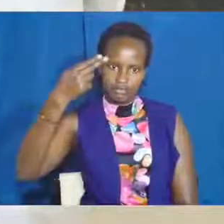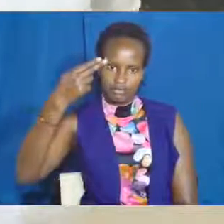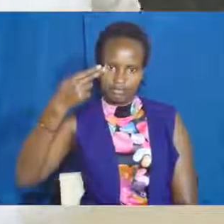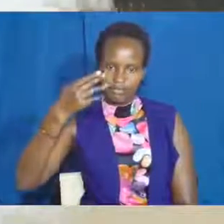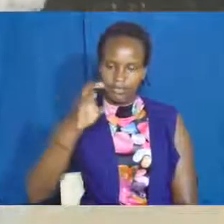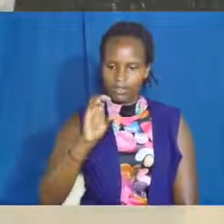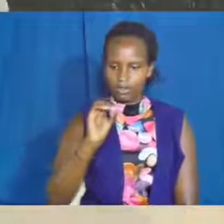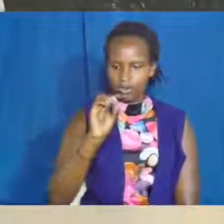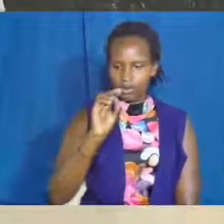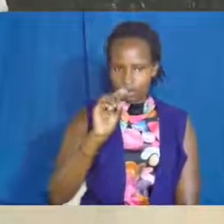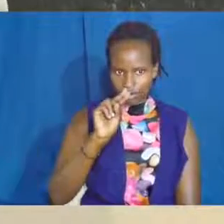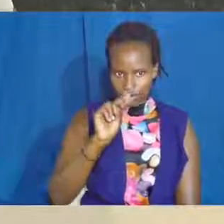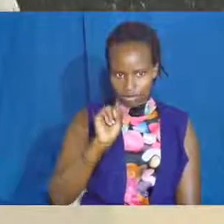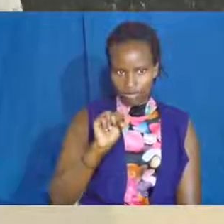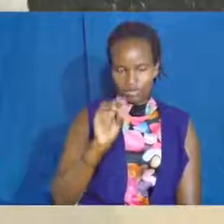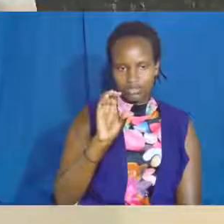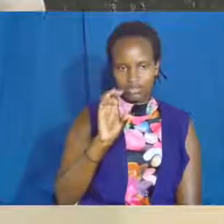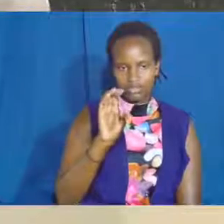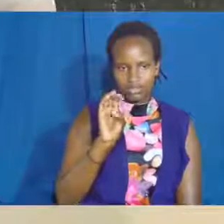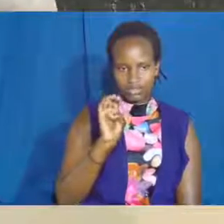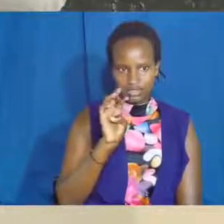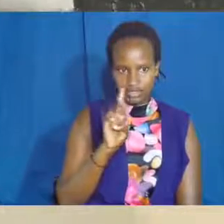higher concentration